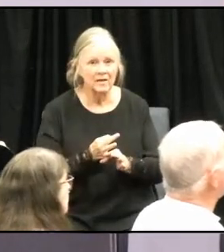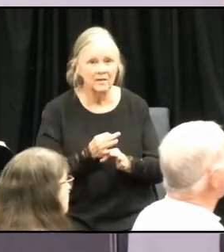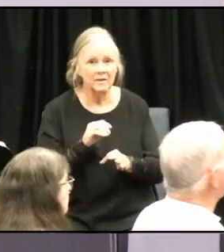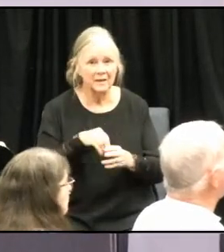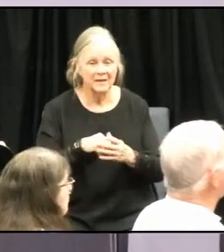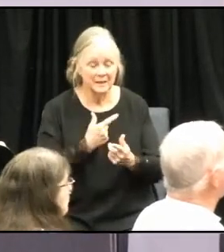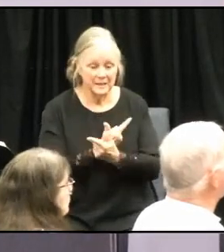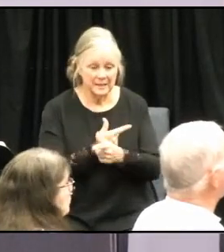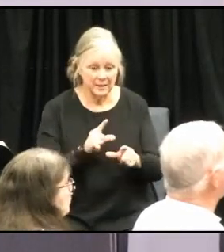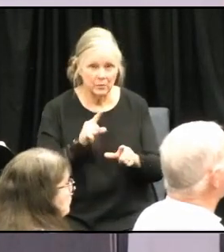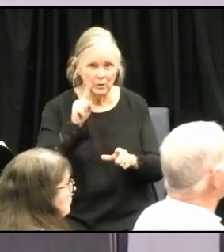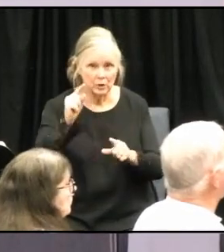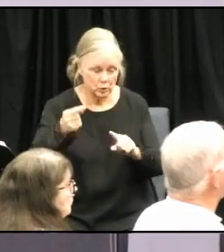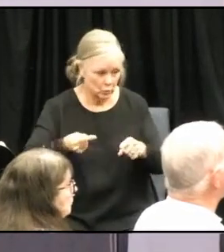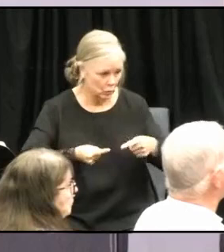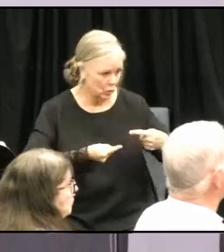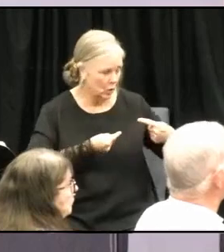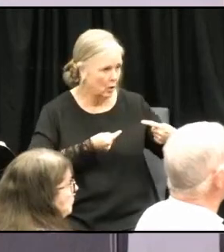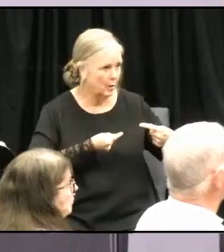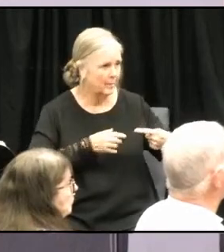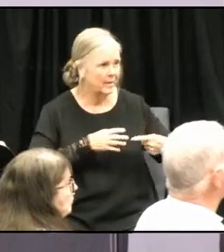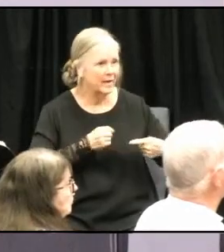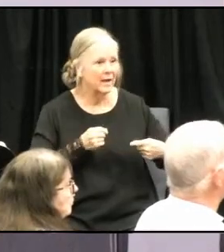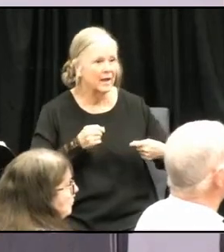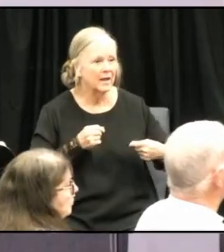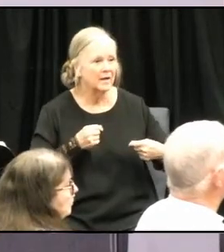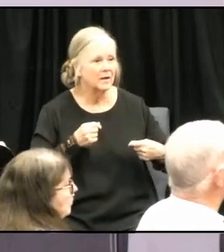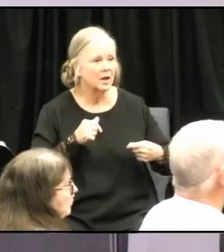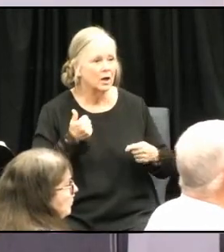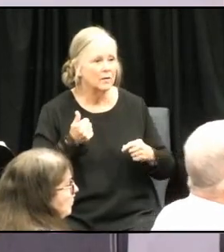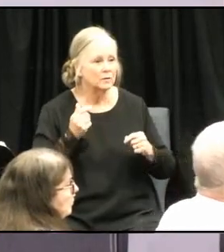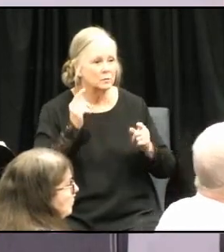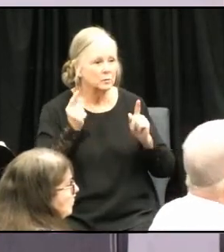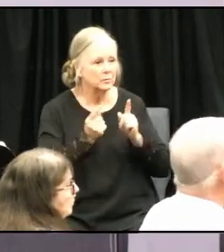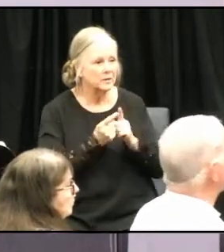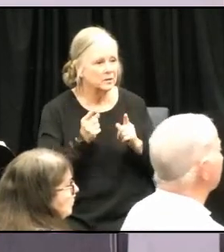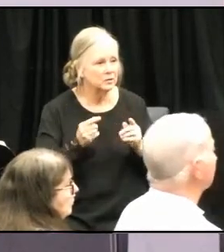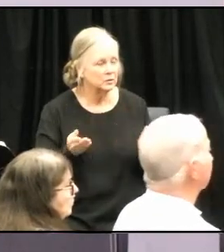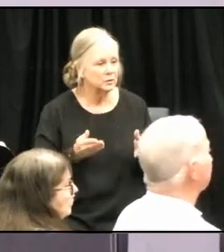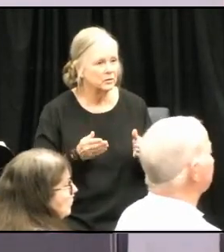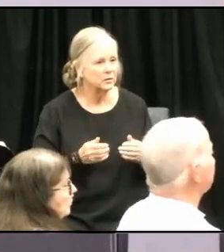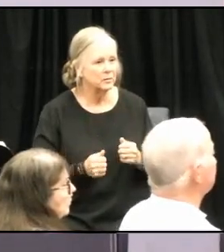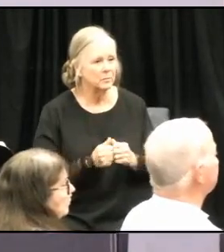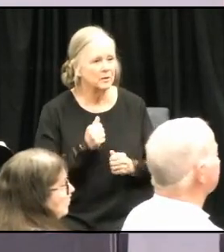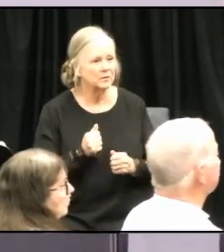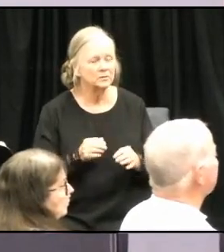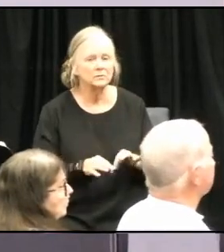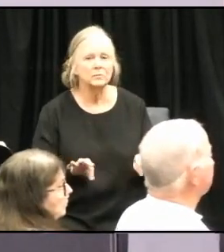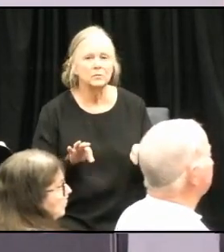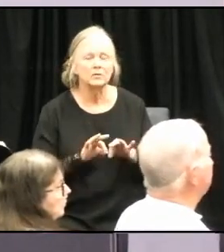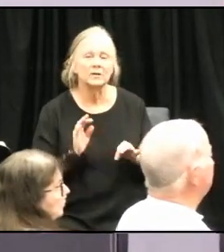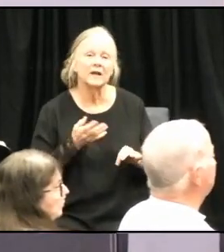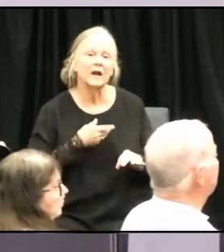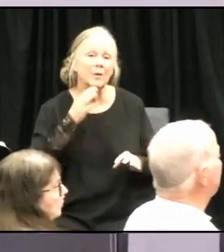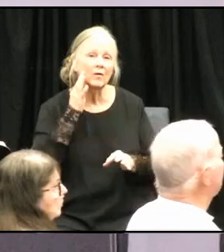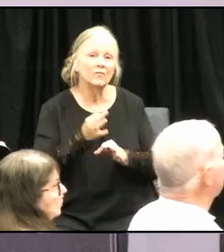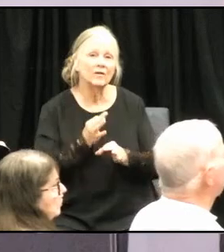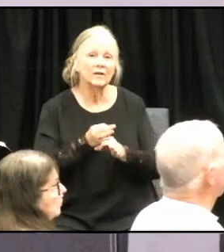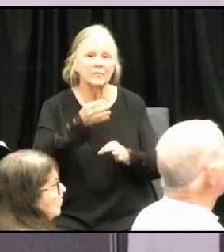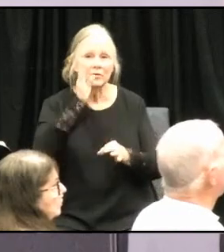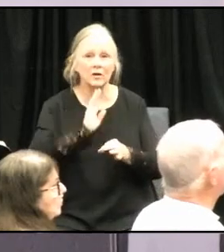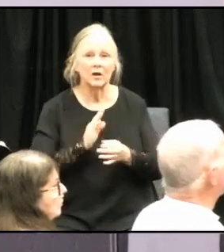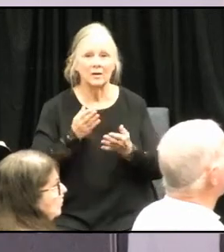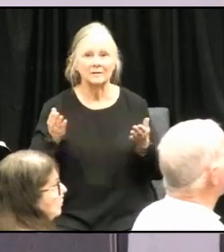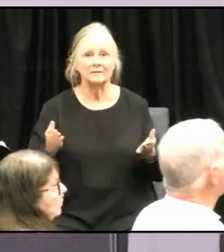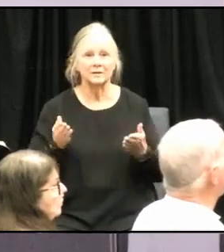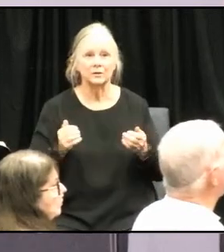come. And others will meet you here. Most importantly, our faithful God is here with